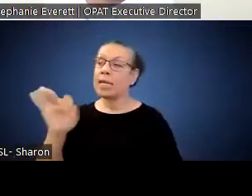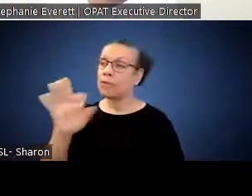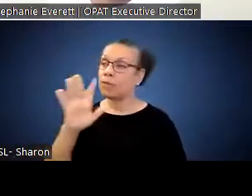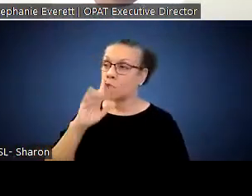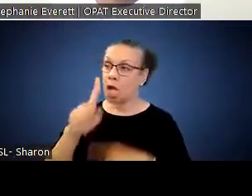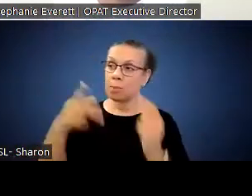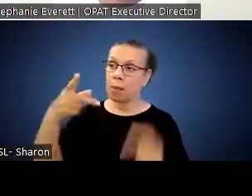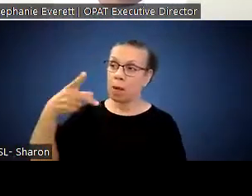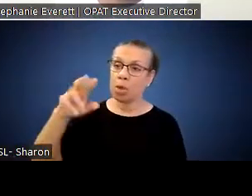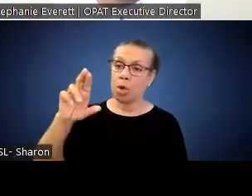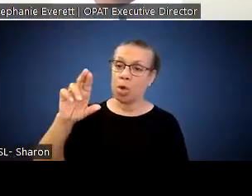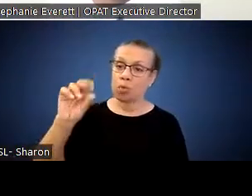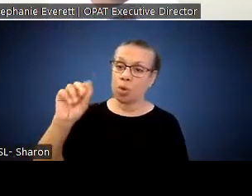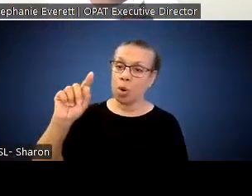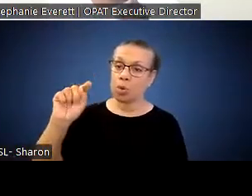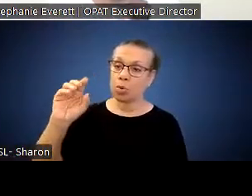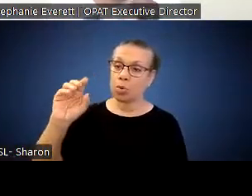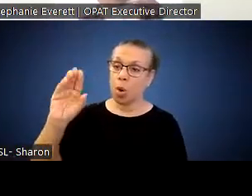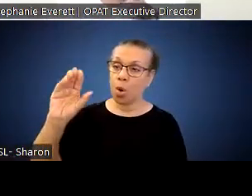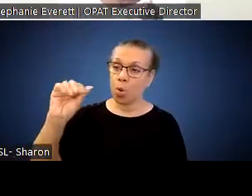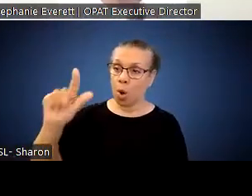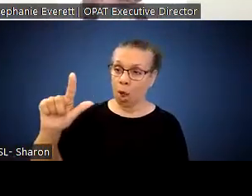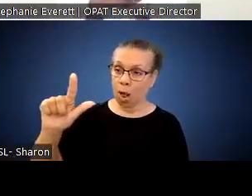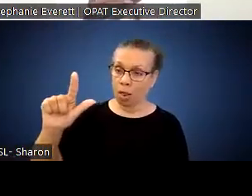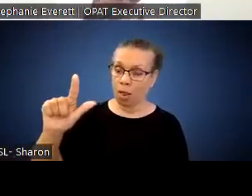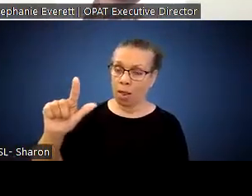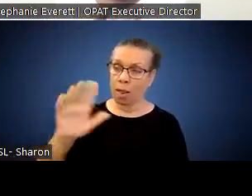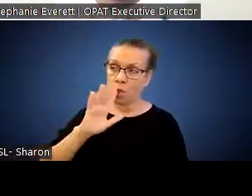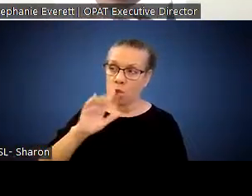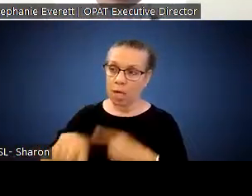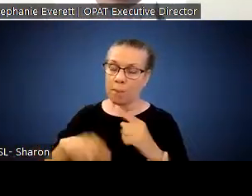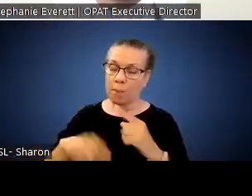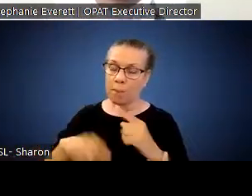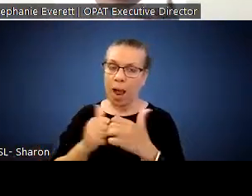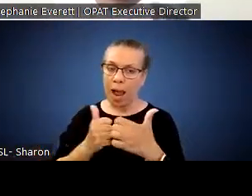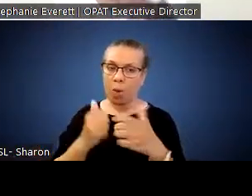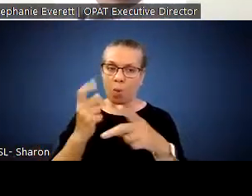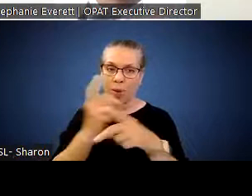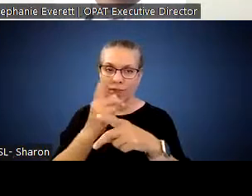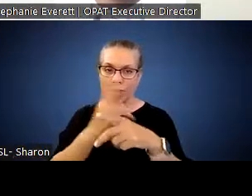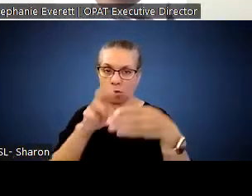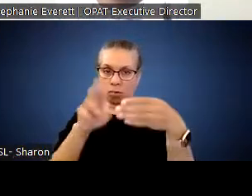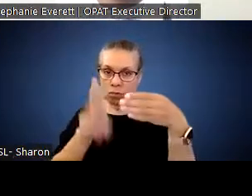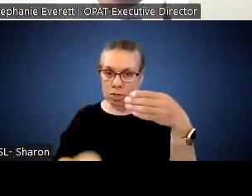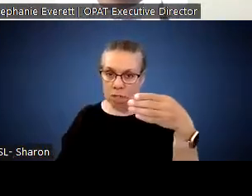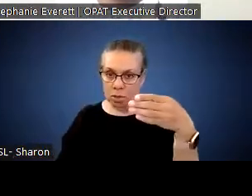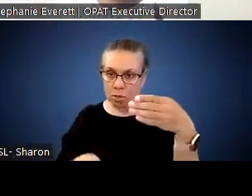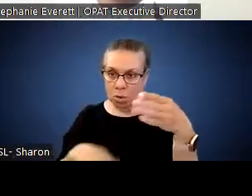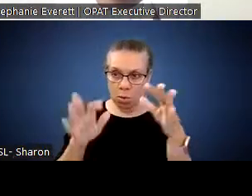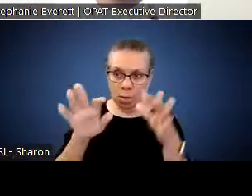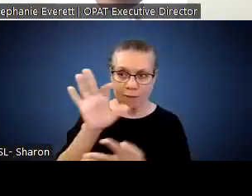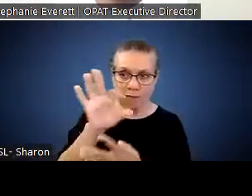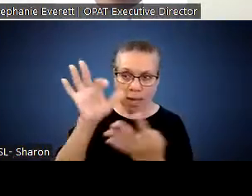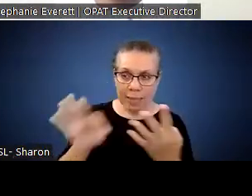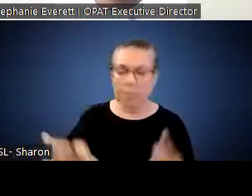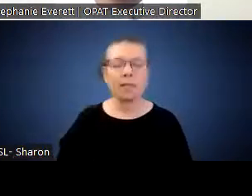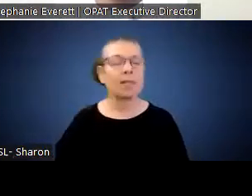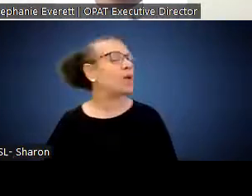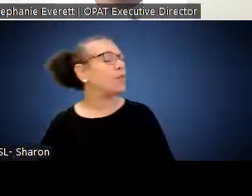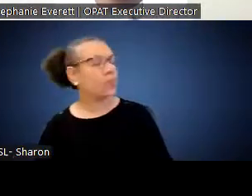going forward, yes. Are you asking me about how findings come in? What we look at when findings come in?